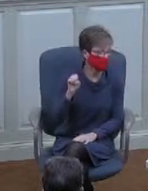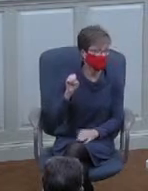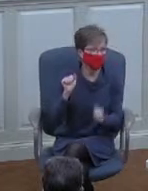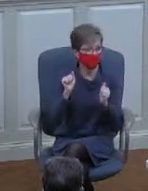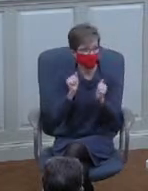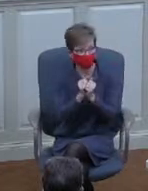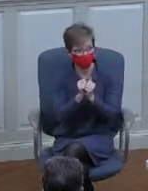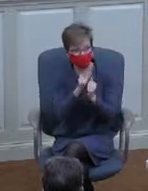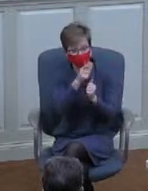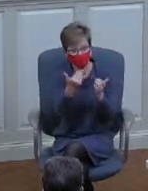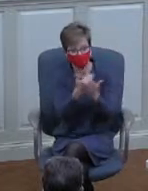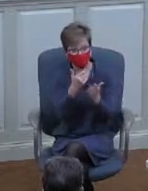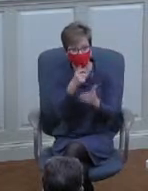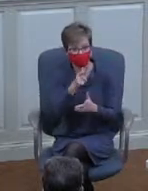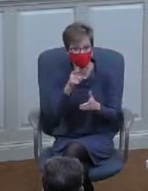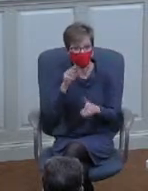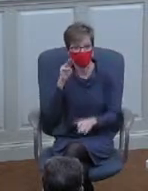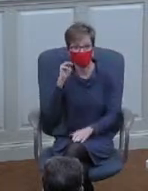Marshall Carrier.